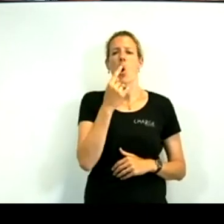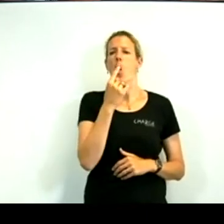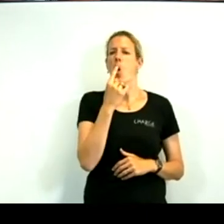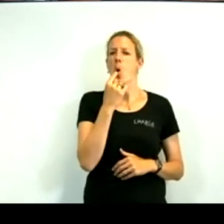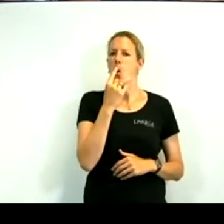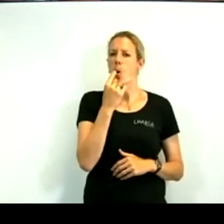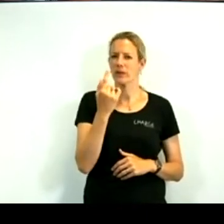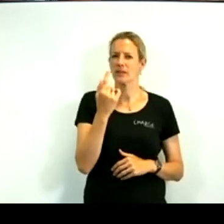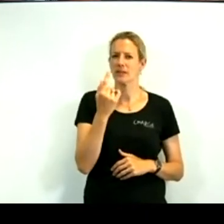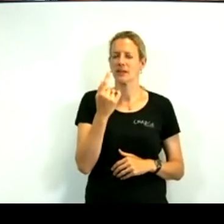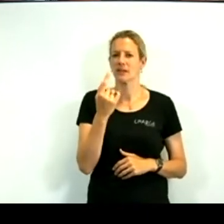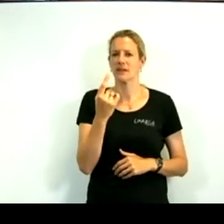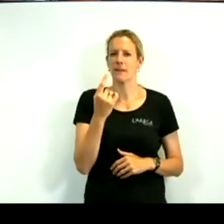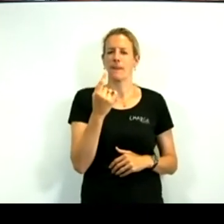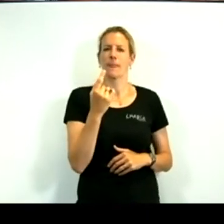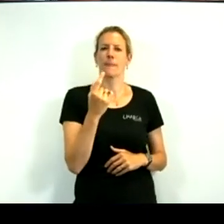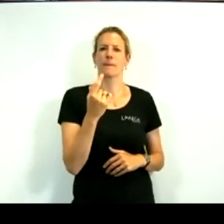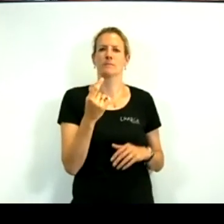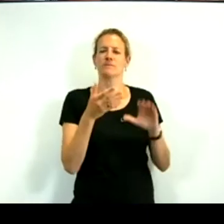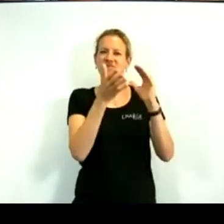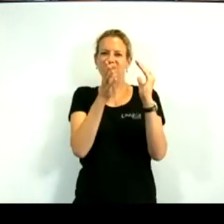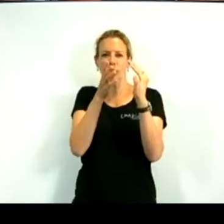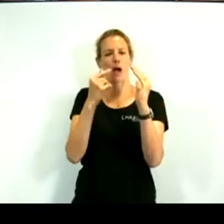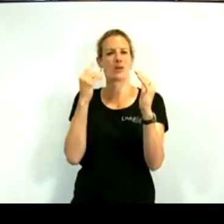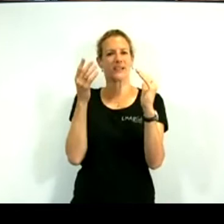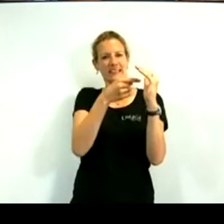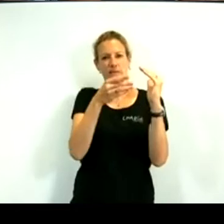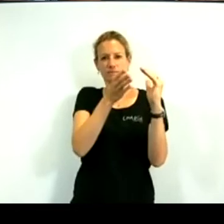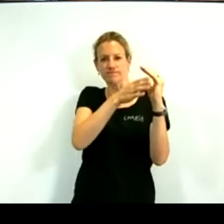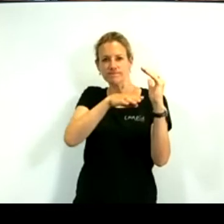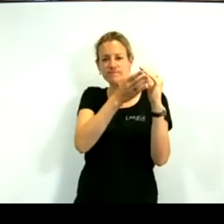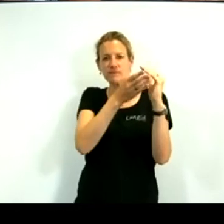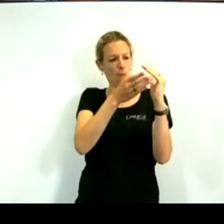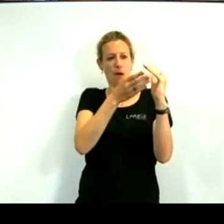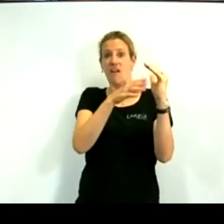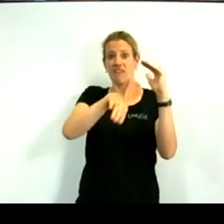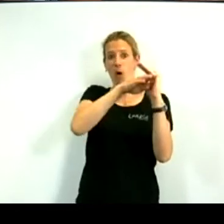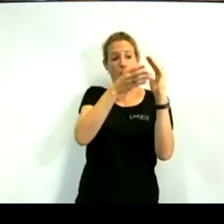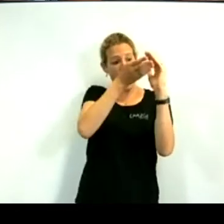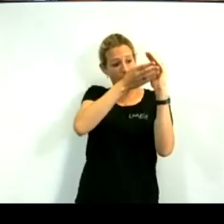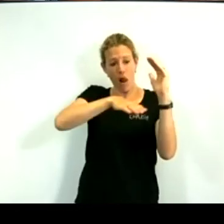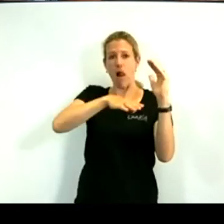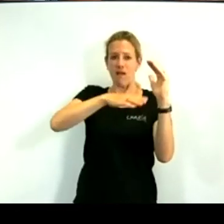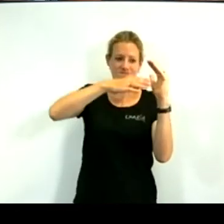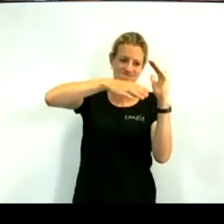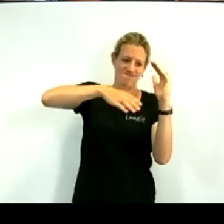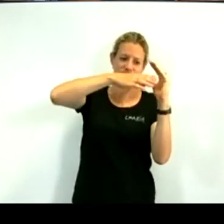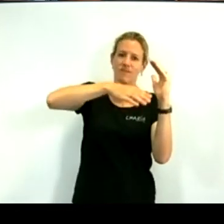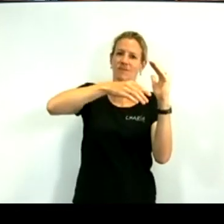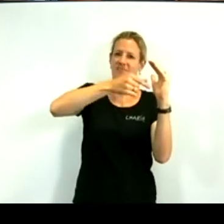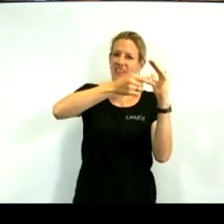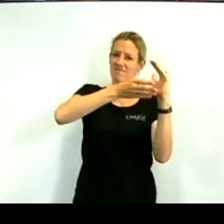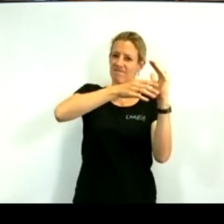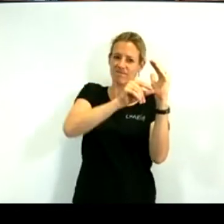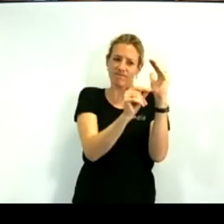you'll notice it doesn't go all the way down. Towards the bottom, there's an edge, and then the rest of